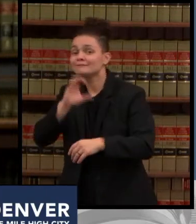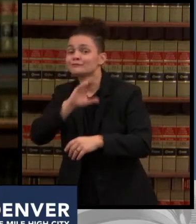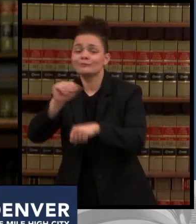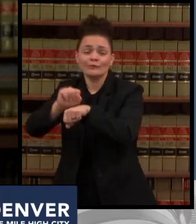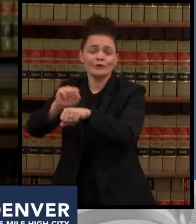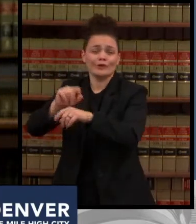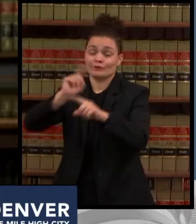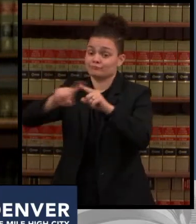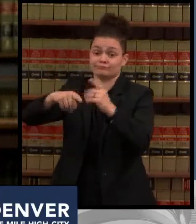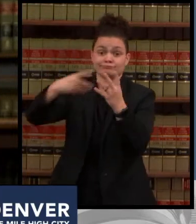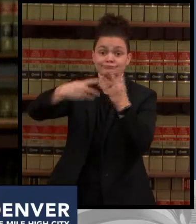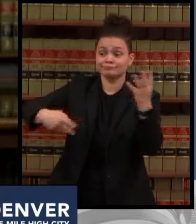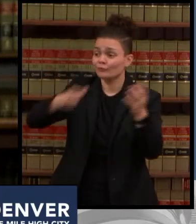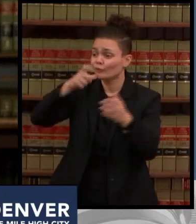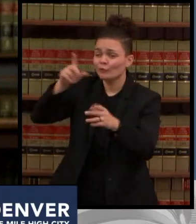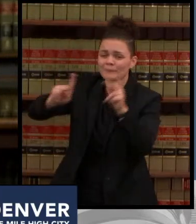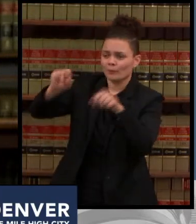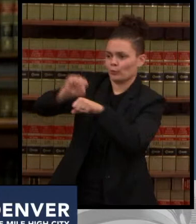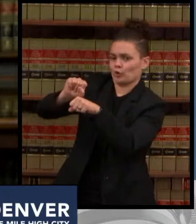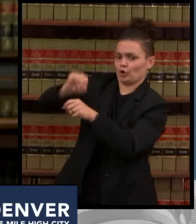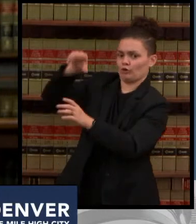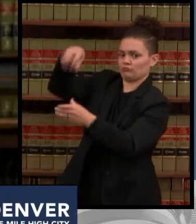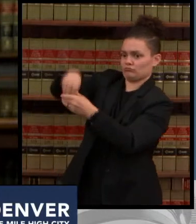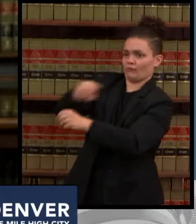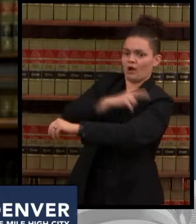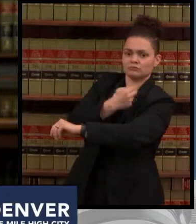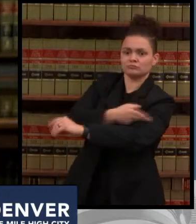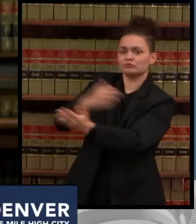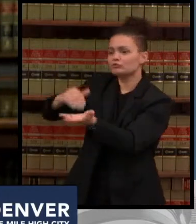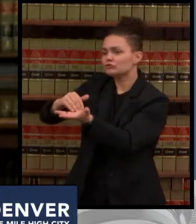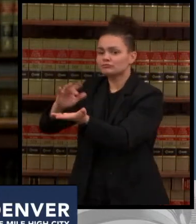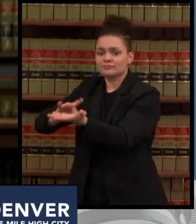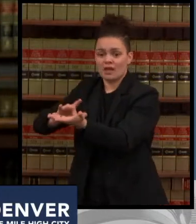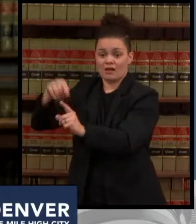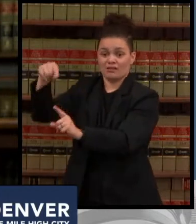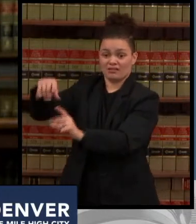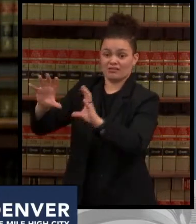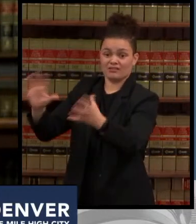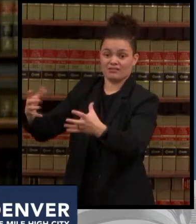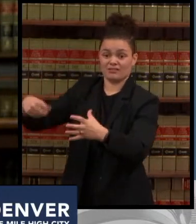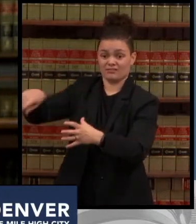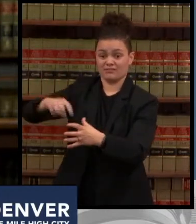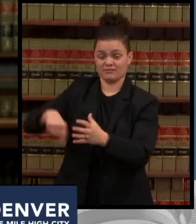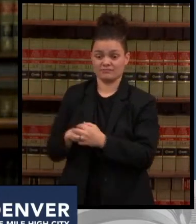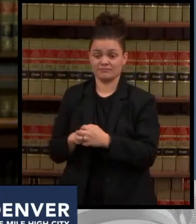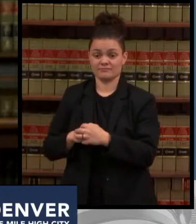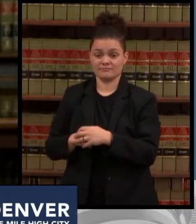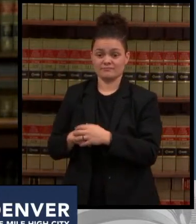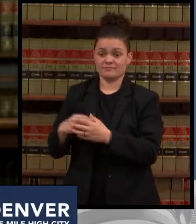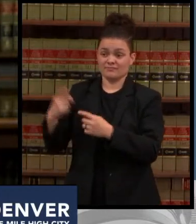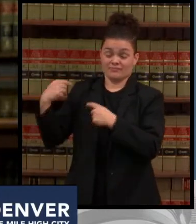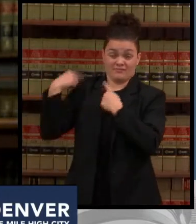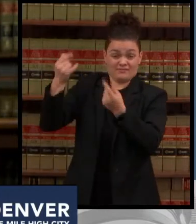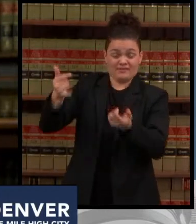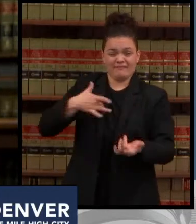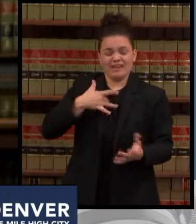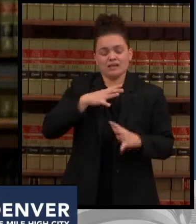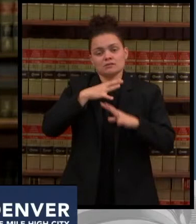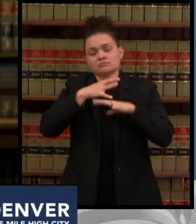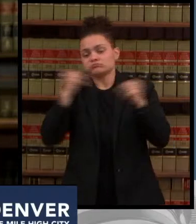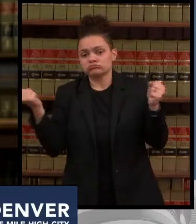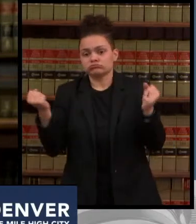has been involved in providing health care over the course of this pandemic are stretched to the absolute limit. They